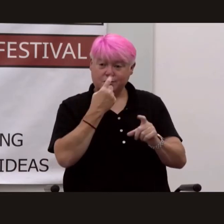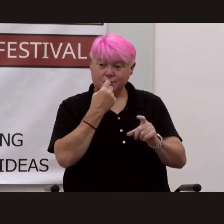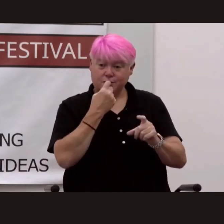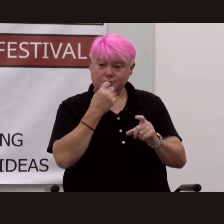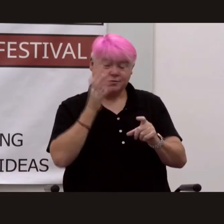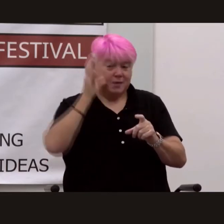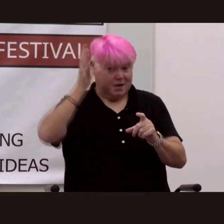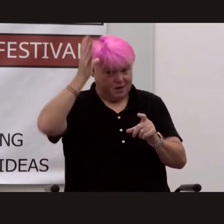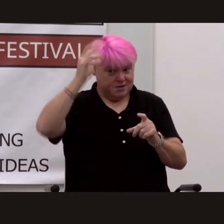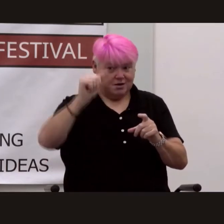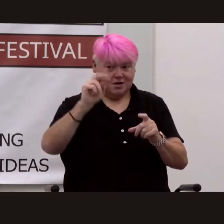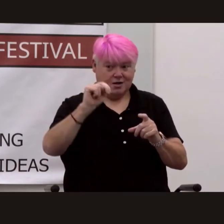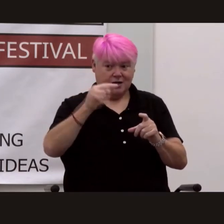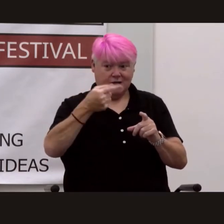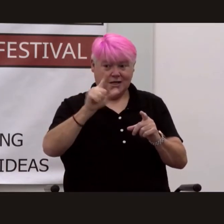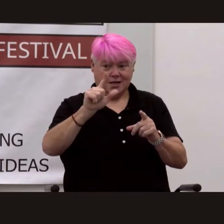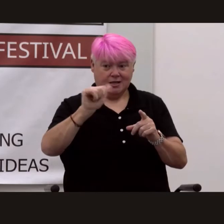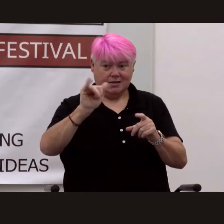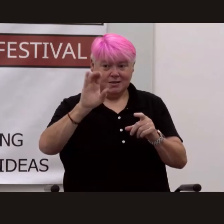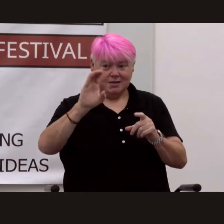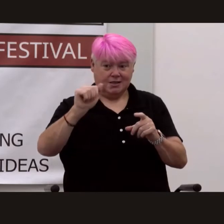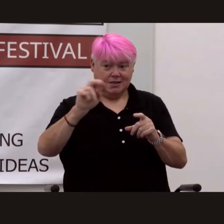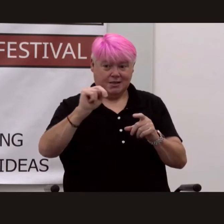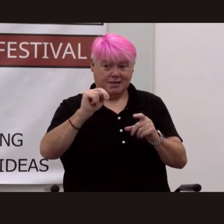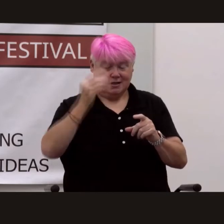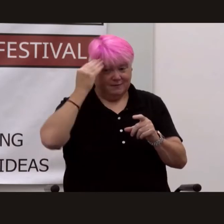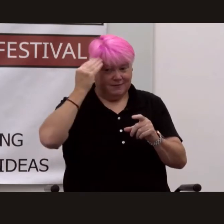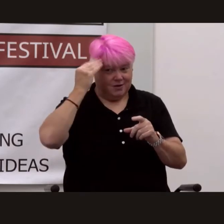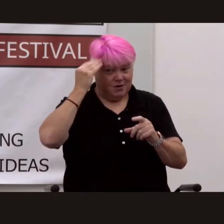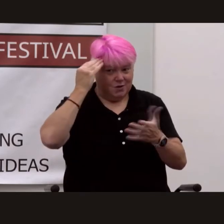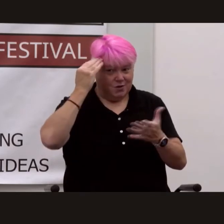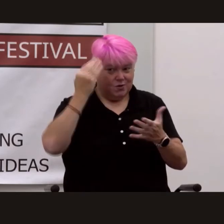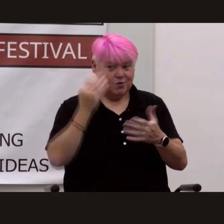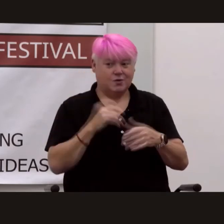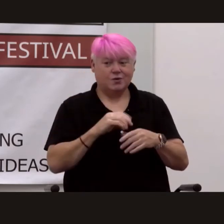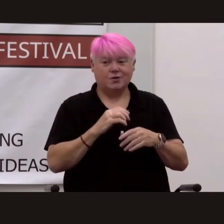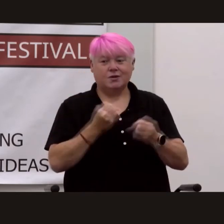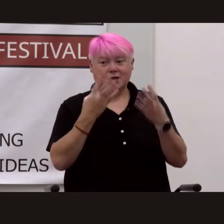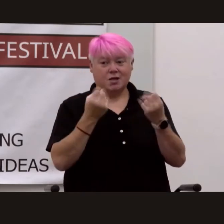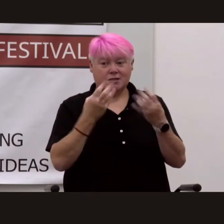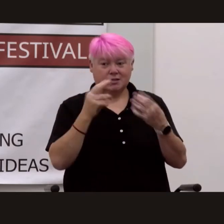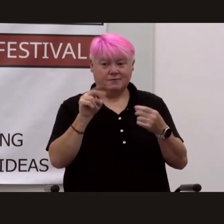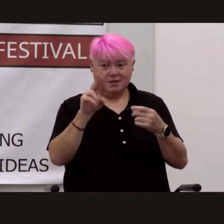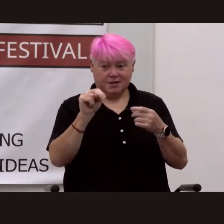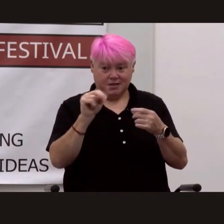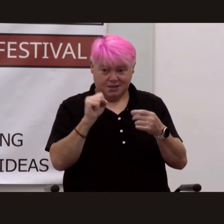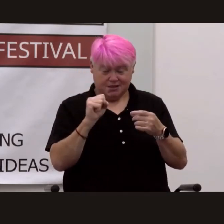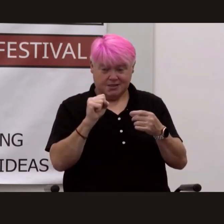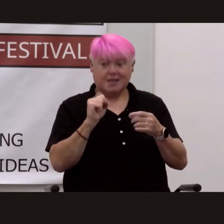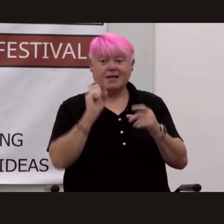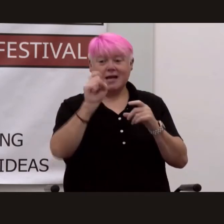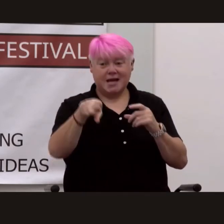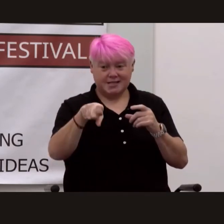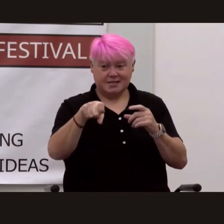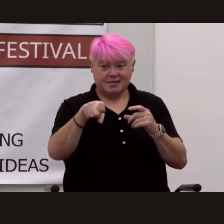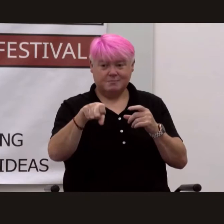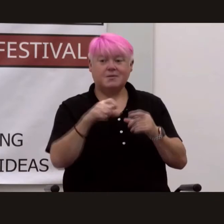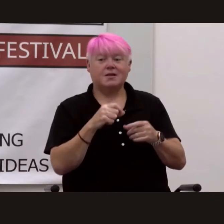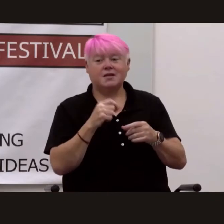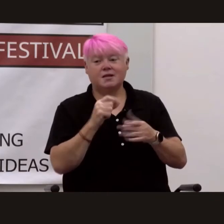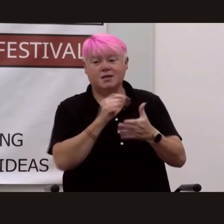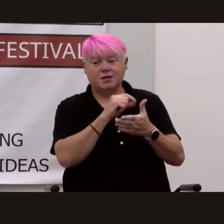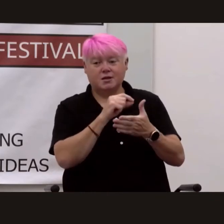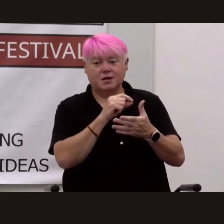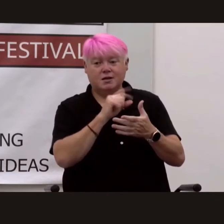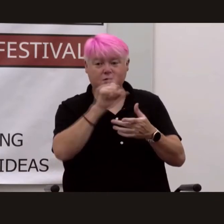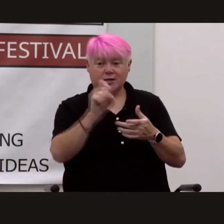Anglican, and they have known over their long career many nuns. So I was able to ask these strange little questions,